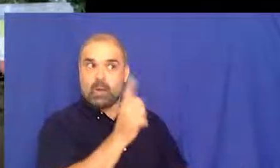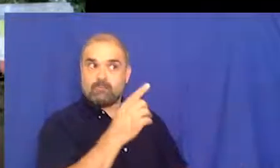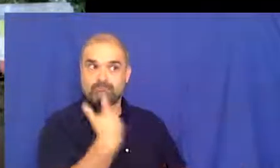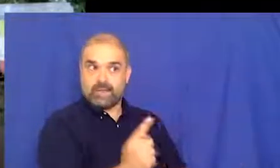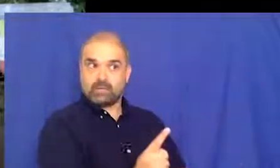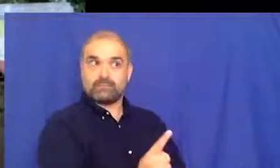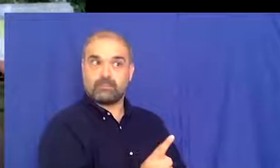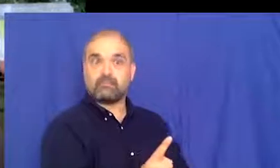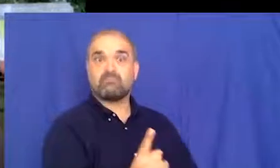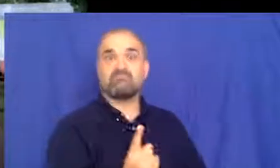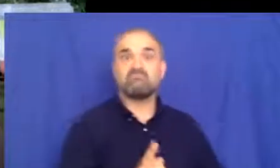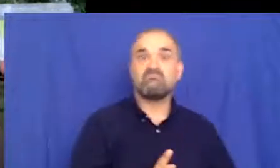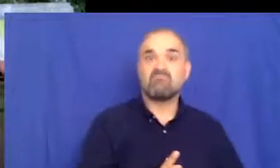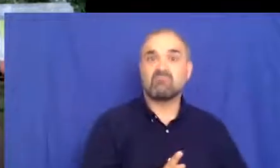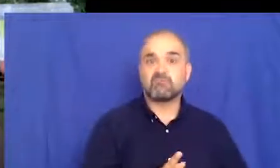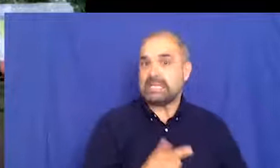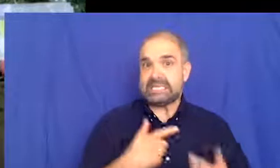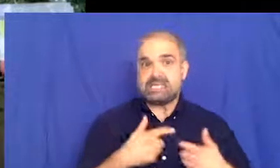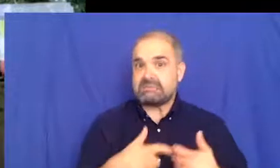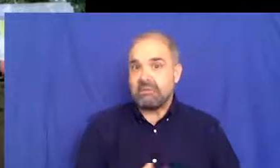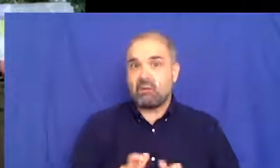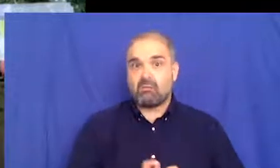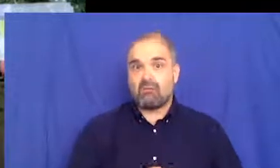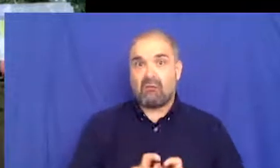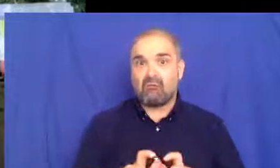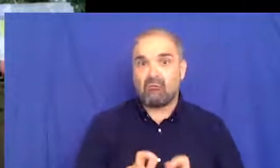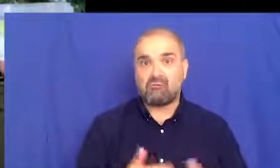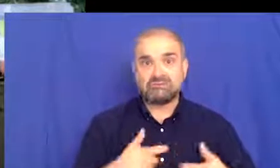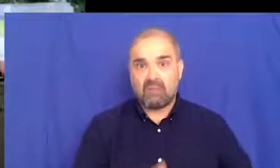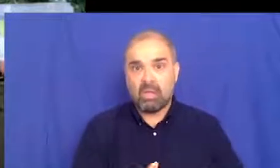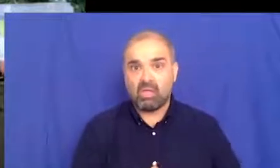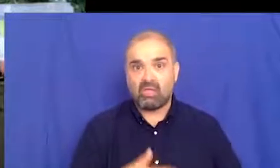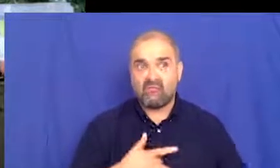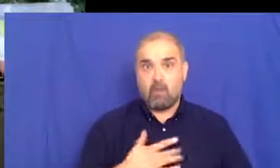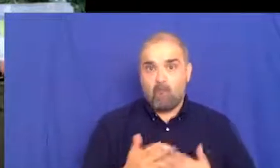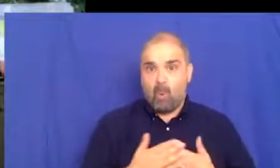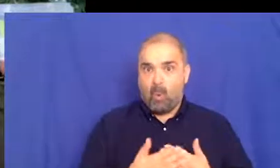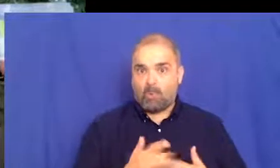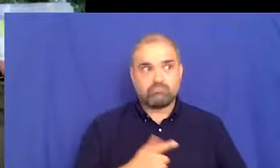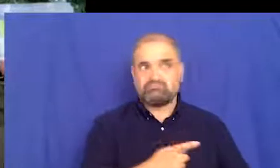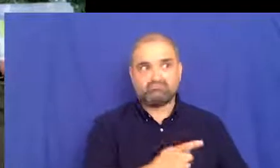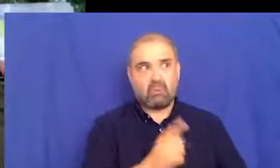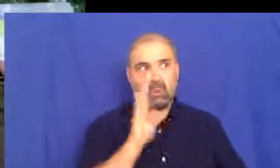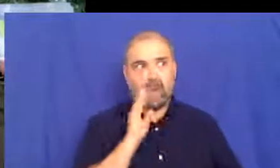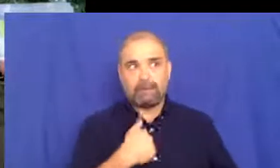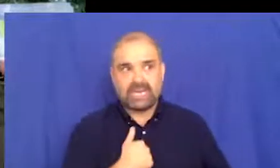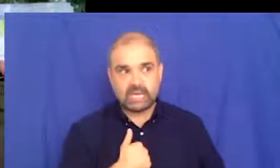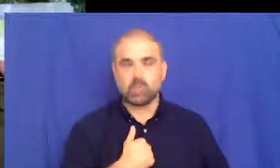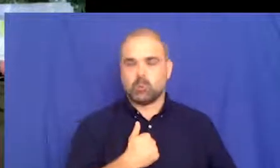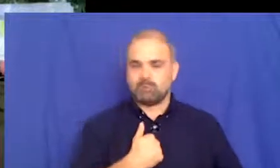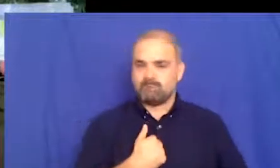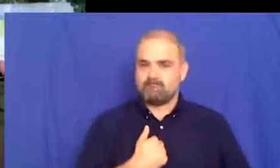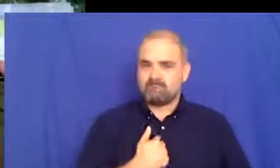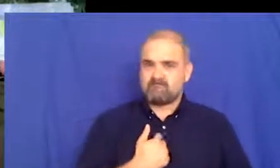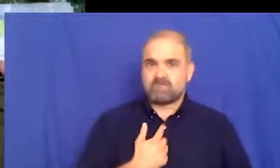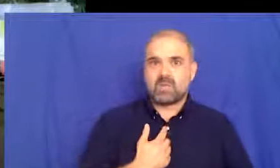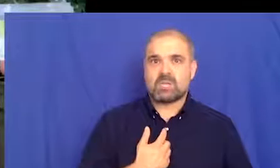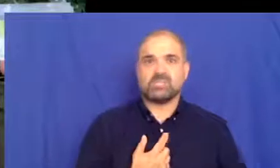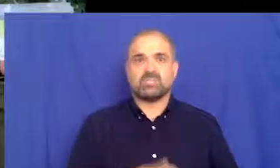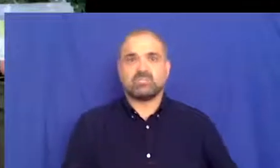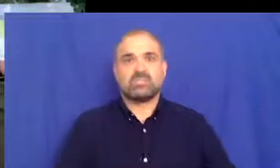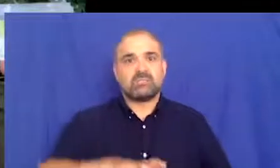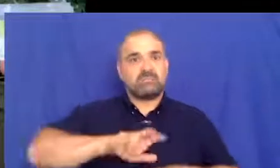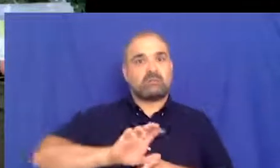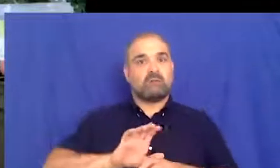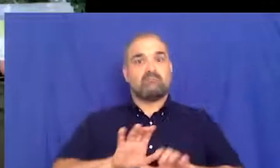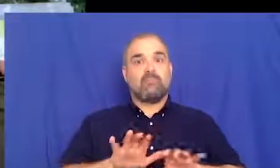first warning. If she then felt a little bit threatened, or more threatened even, and the animal didn't get the message, she can actually start doing a